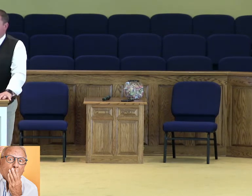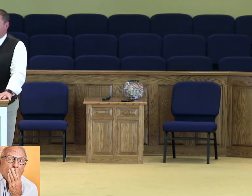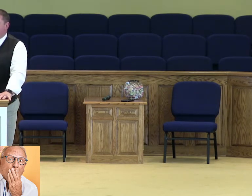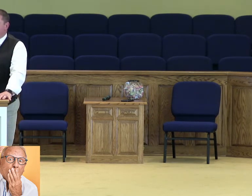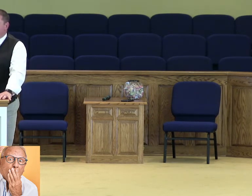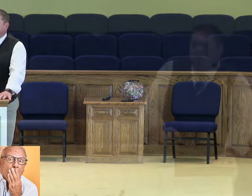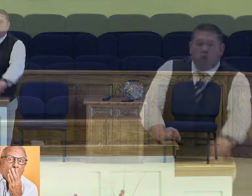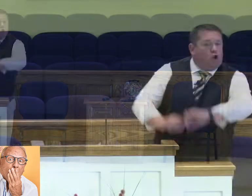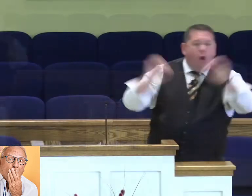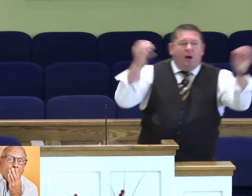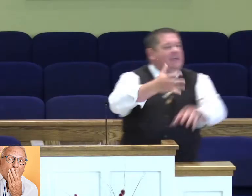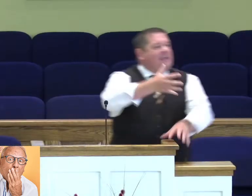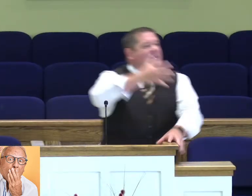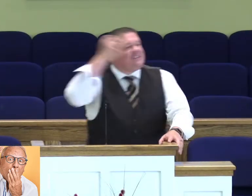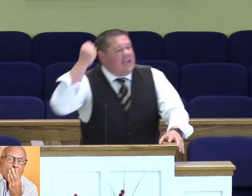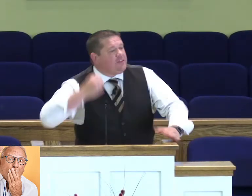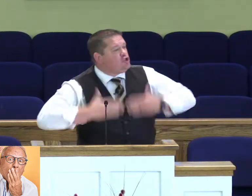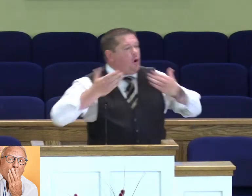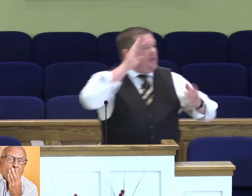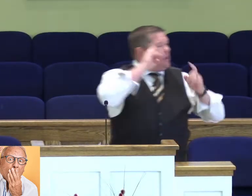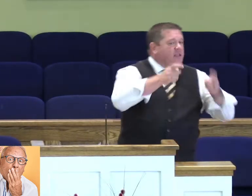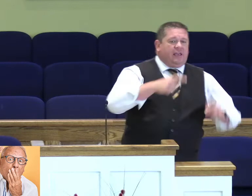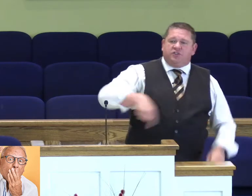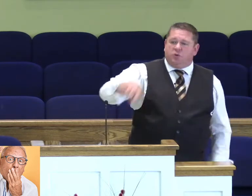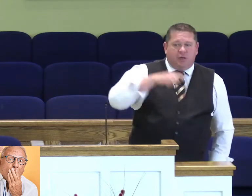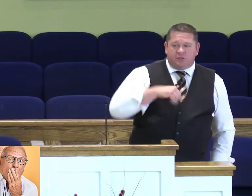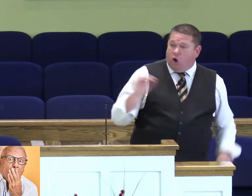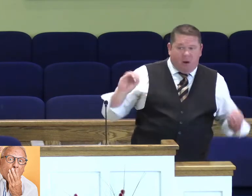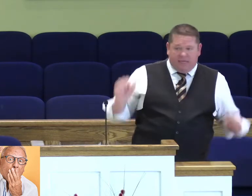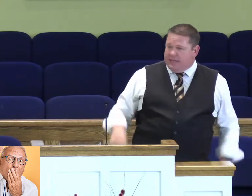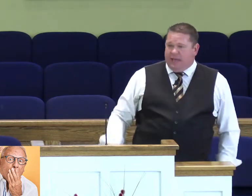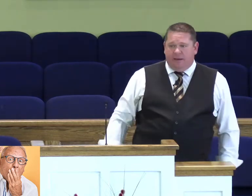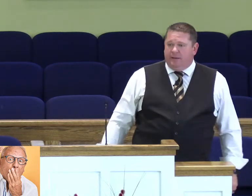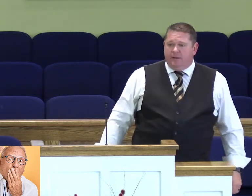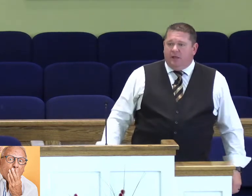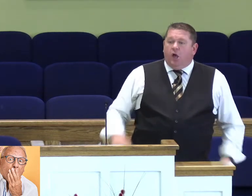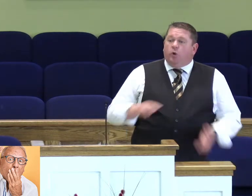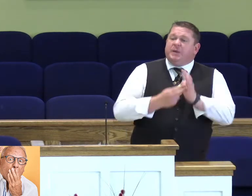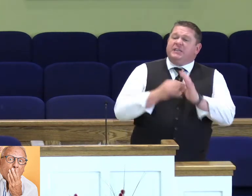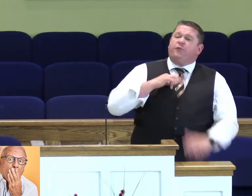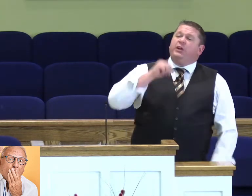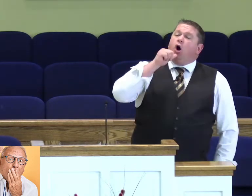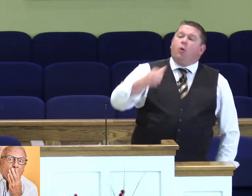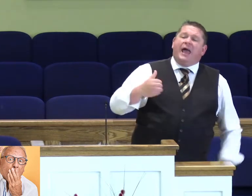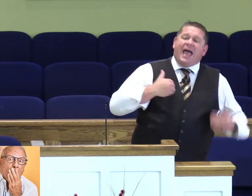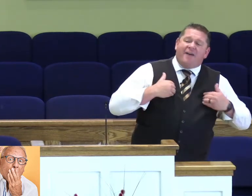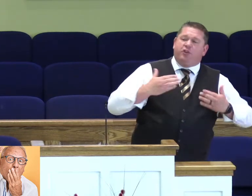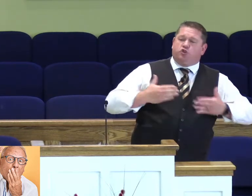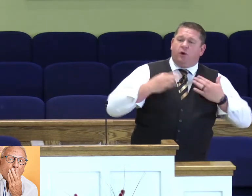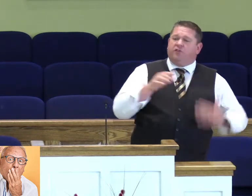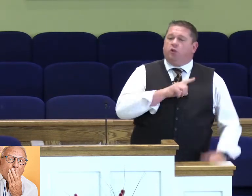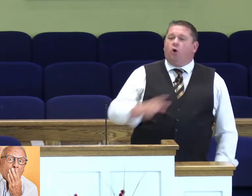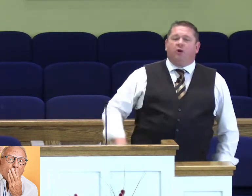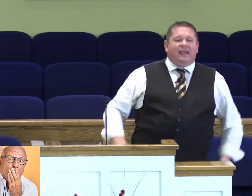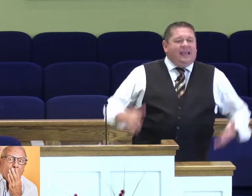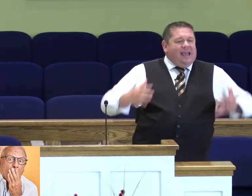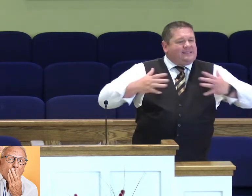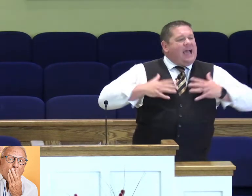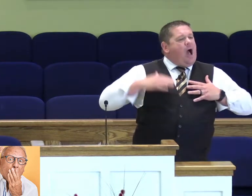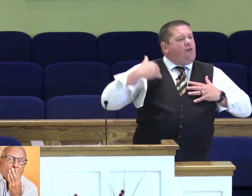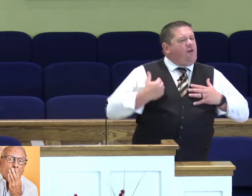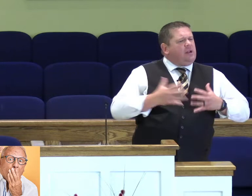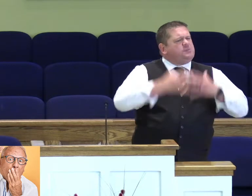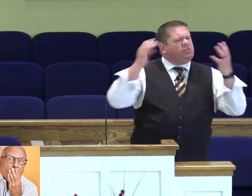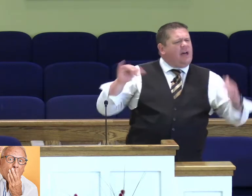you. Nobody can take the joy that God gives to us. Nobody can. Which means if we don't have the joy of the Lord,